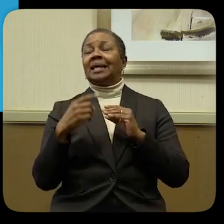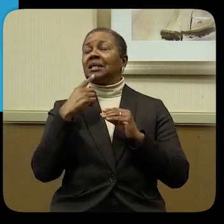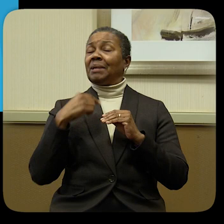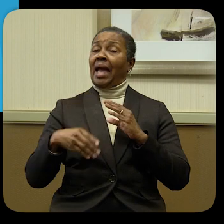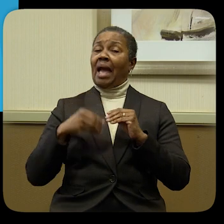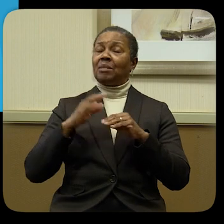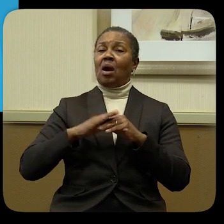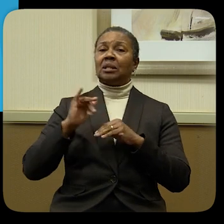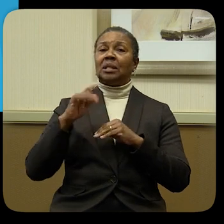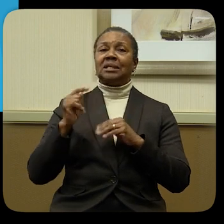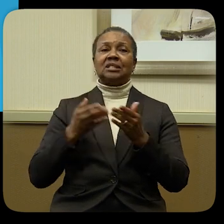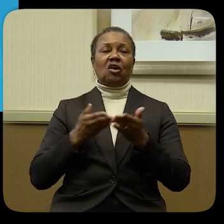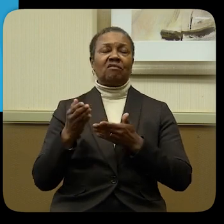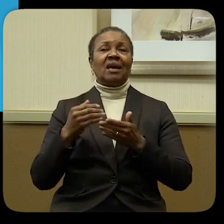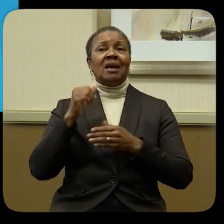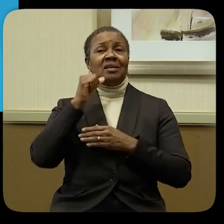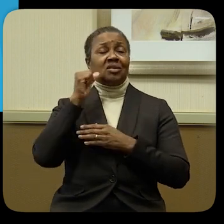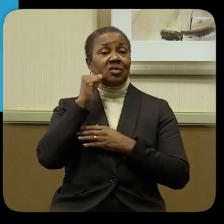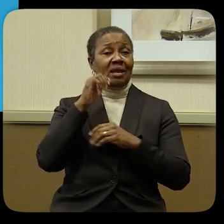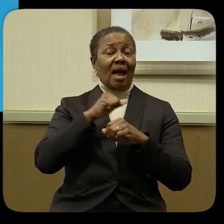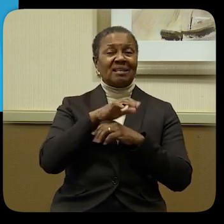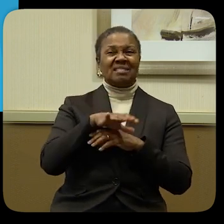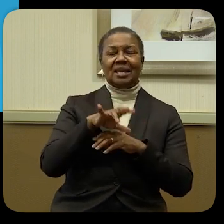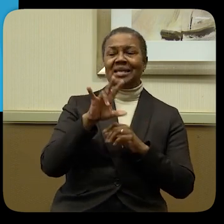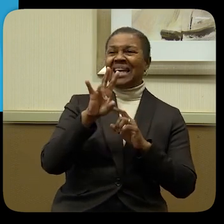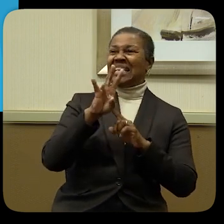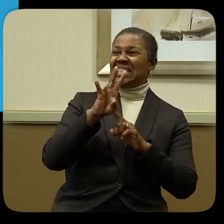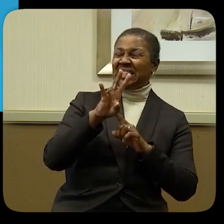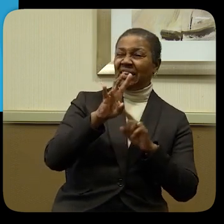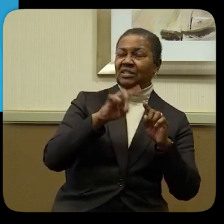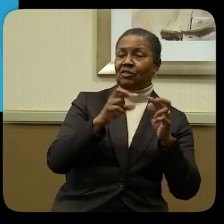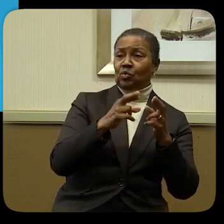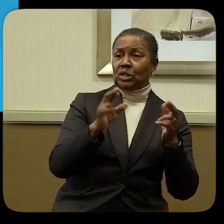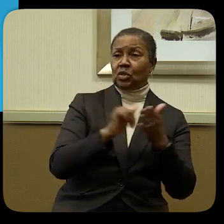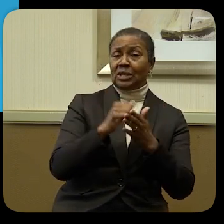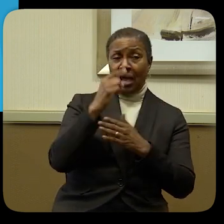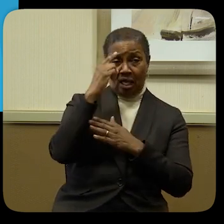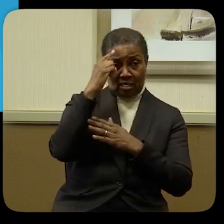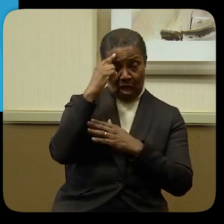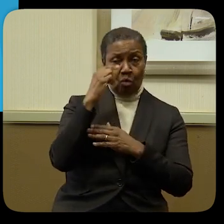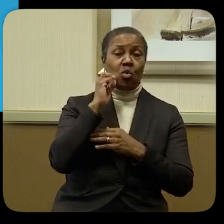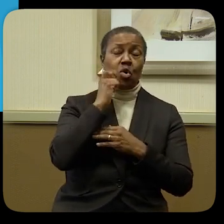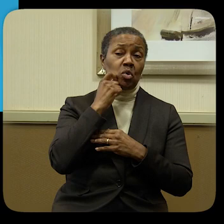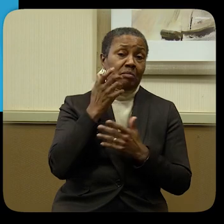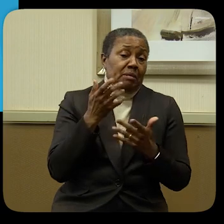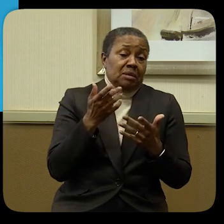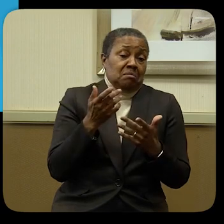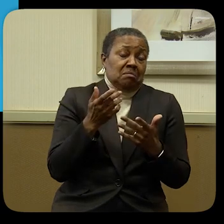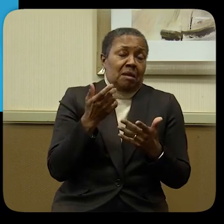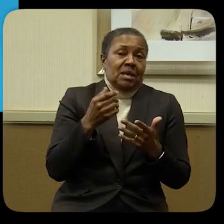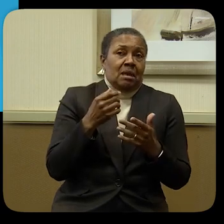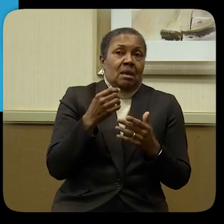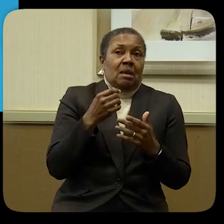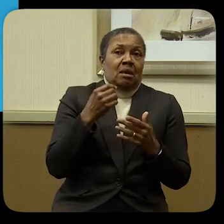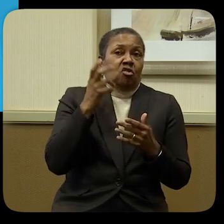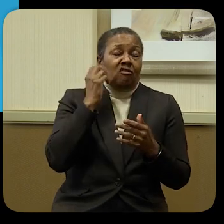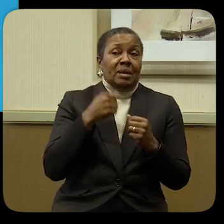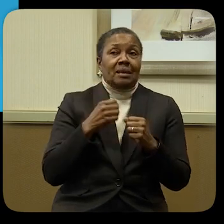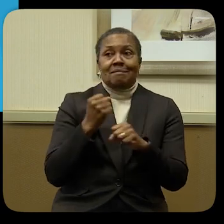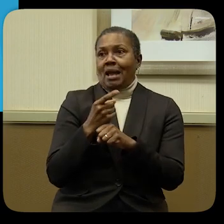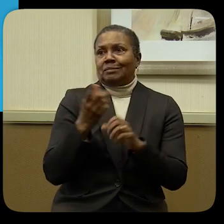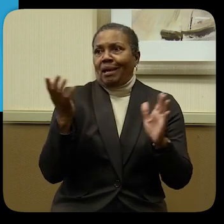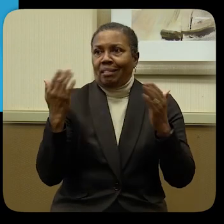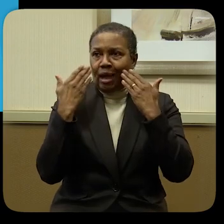Sometimes, like yesterday, I sent a link of 7 different resources that I thought were cool, and then you might not hear from me again for a month. But